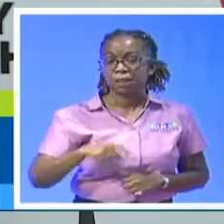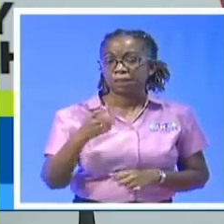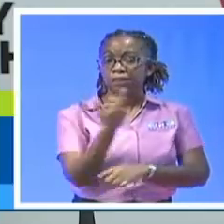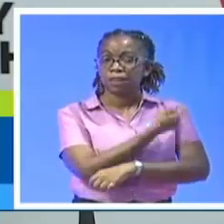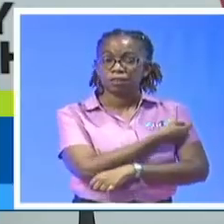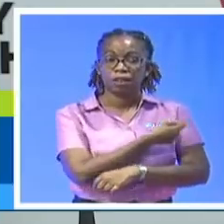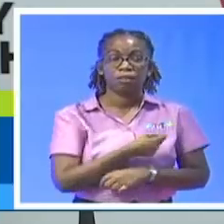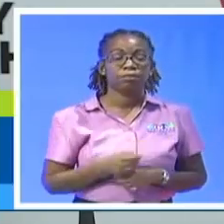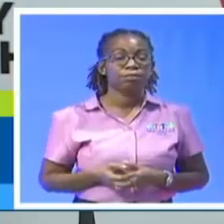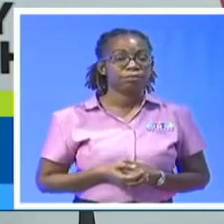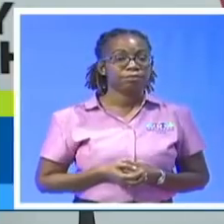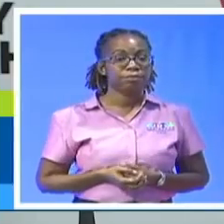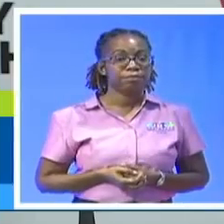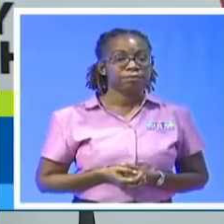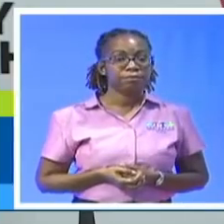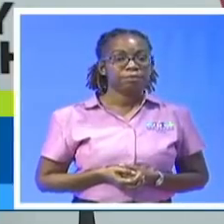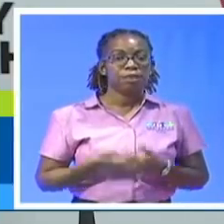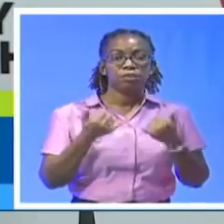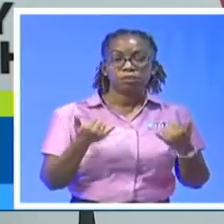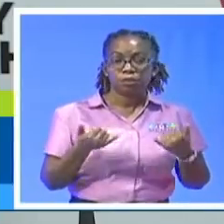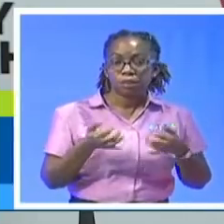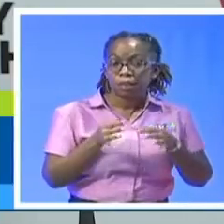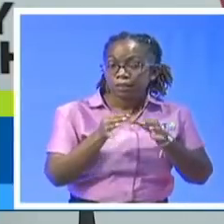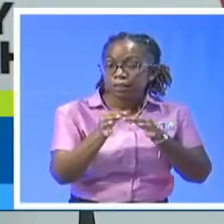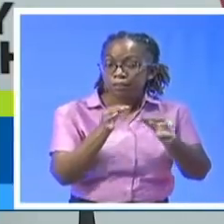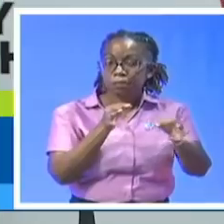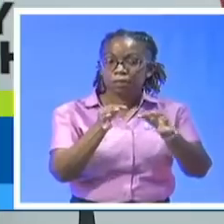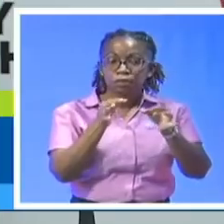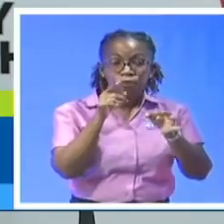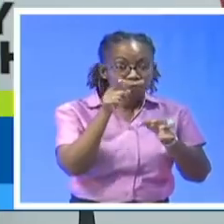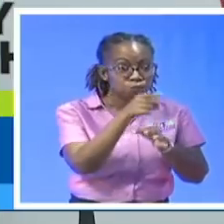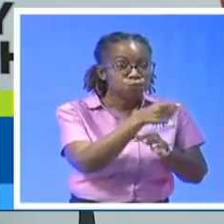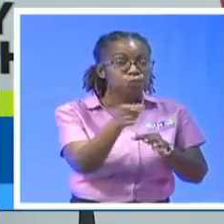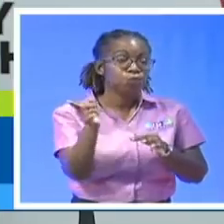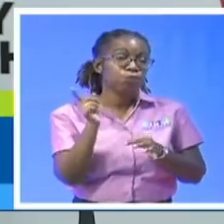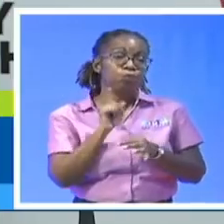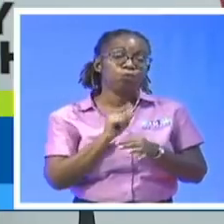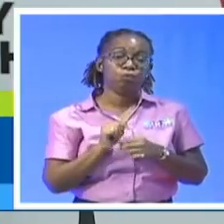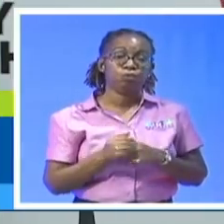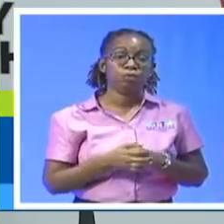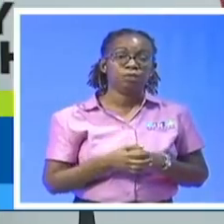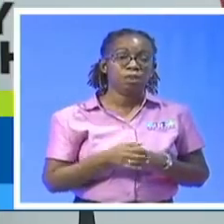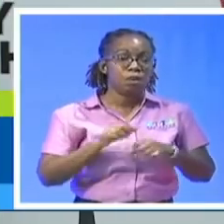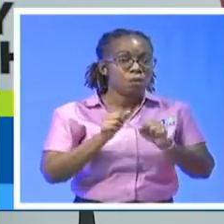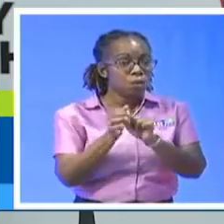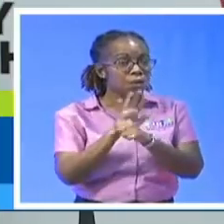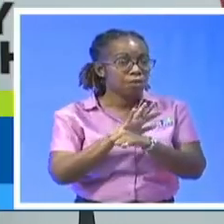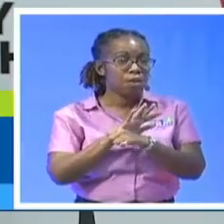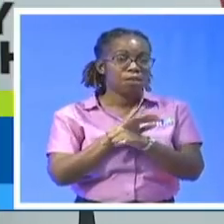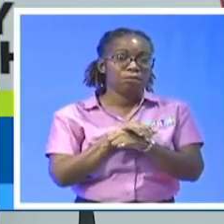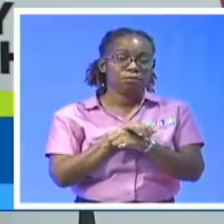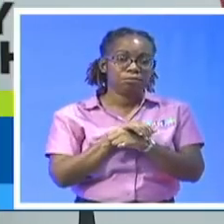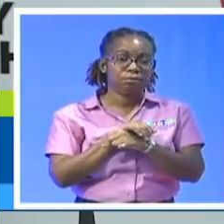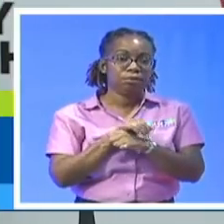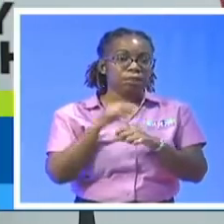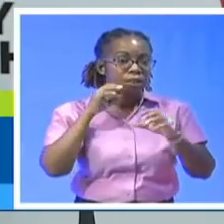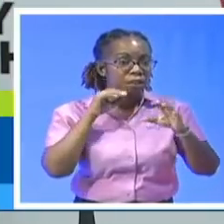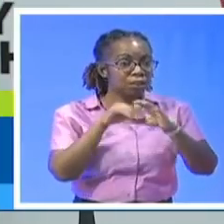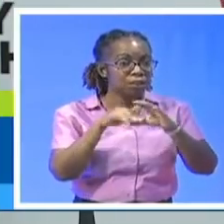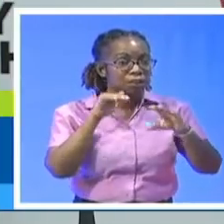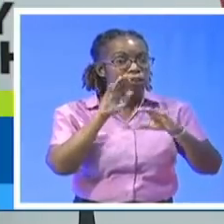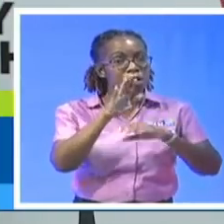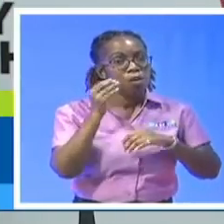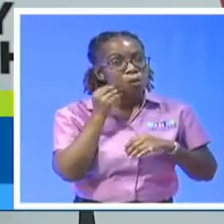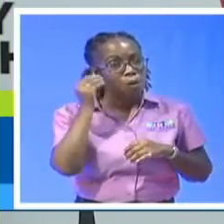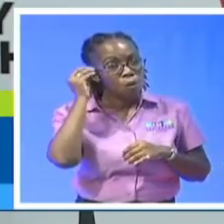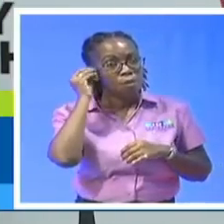we have explained this to you in some detail. The virus is coming home and meeting these young babes